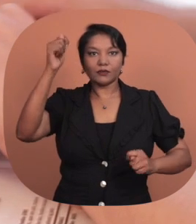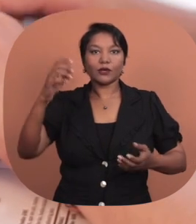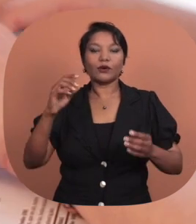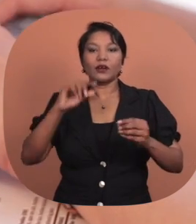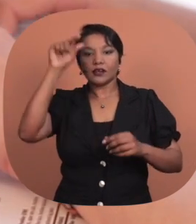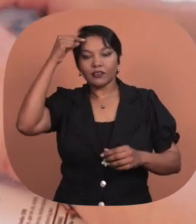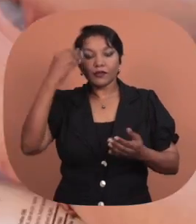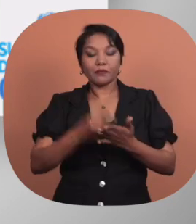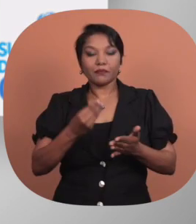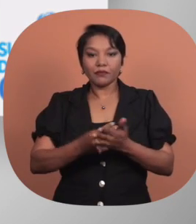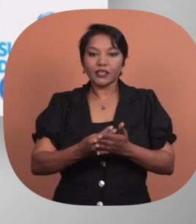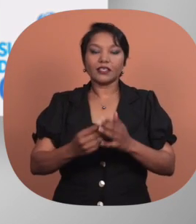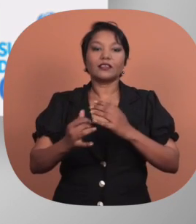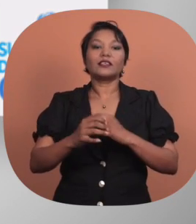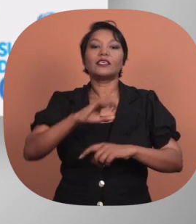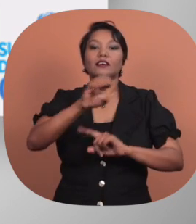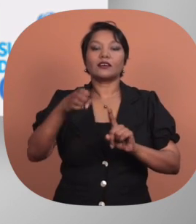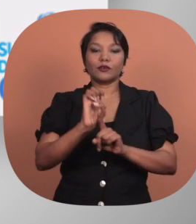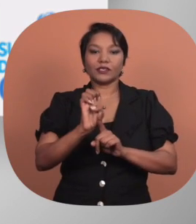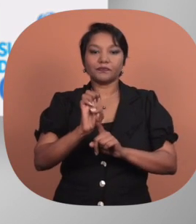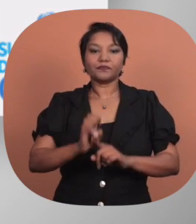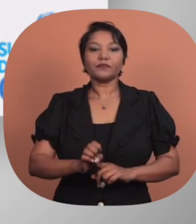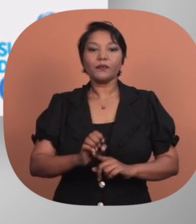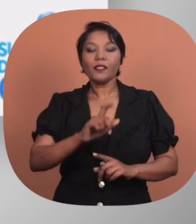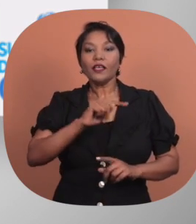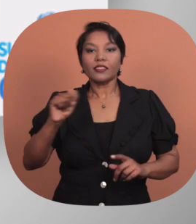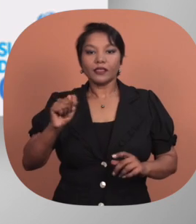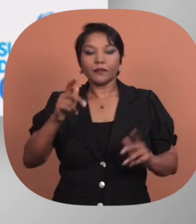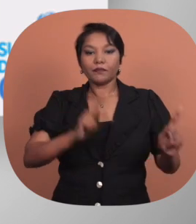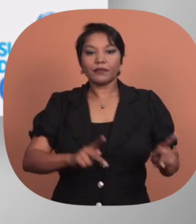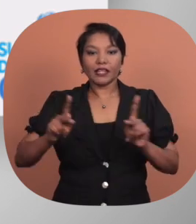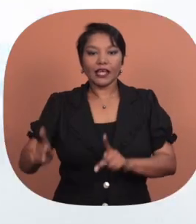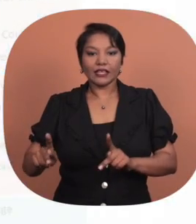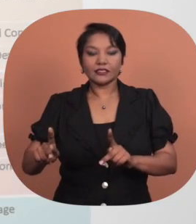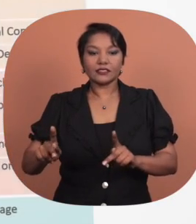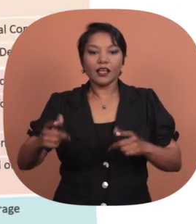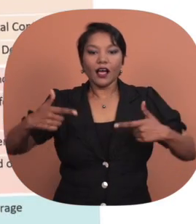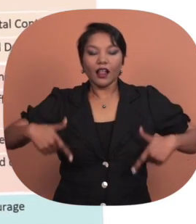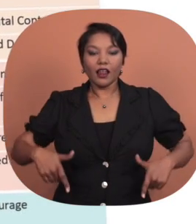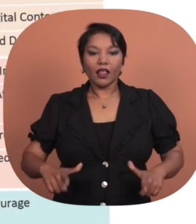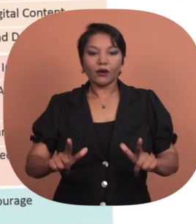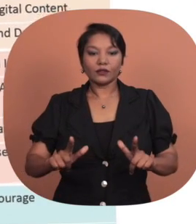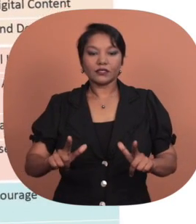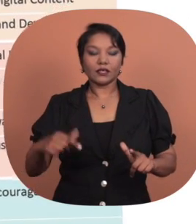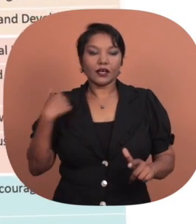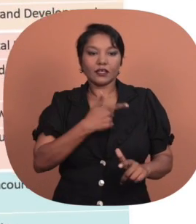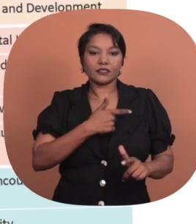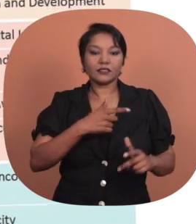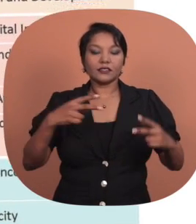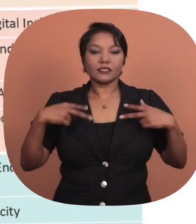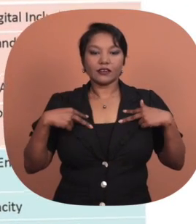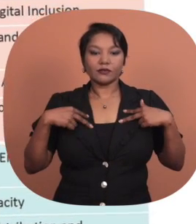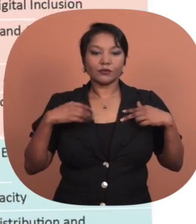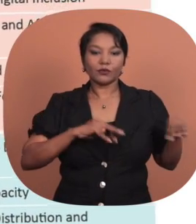domestic product. The delivery of the United Nations mandate Sustainable Development Goals sets the environment for 2 main pillars